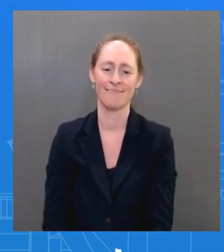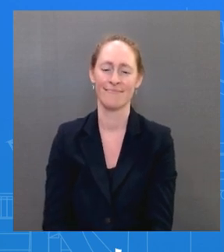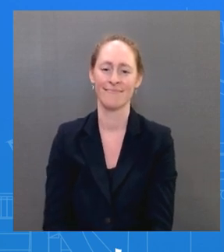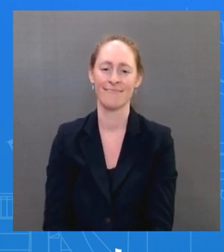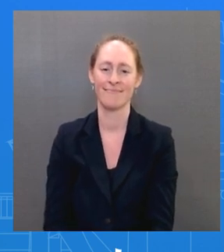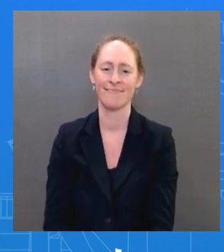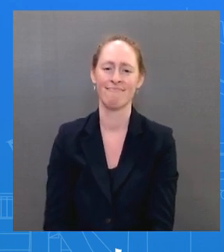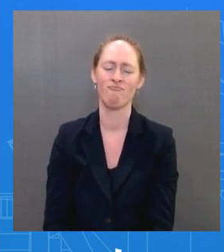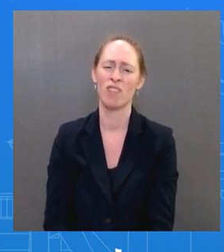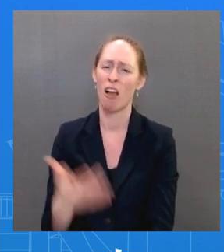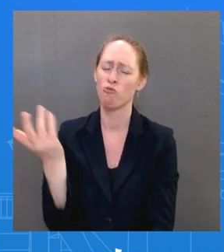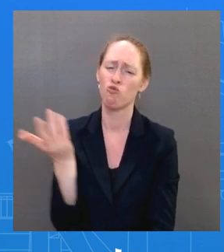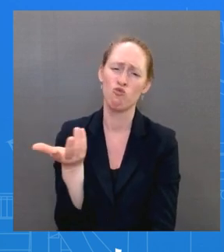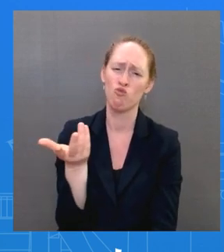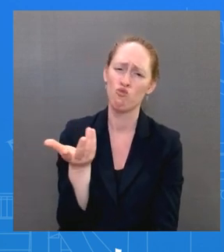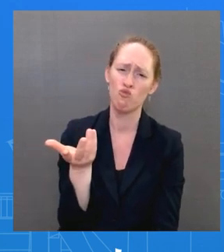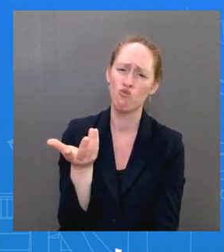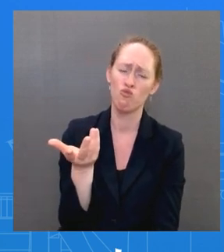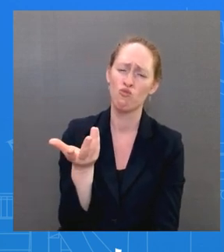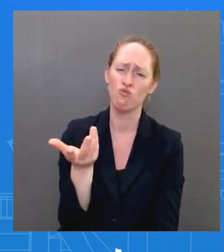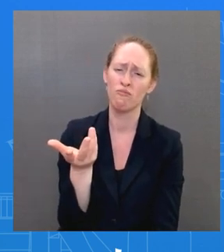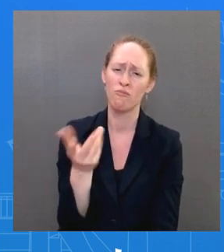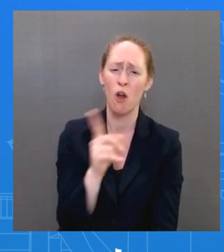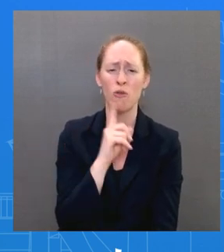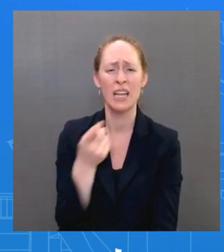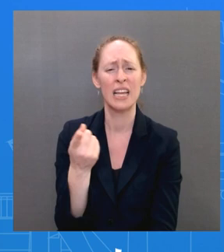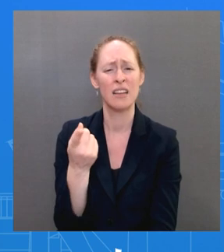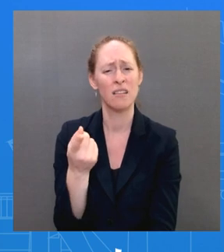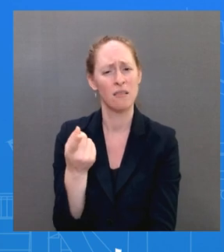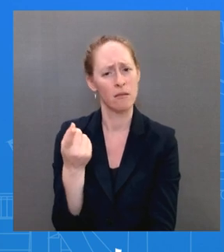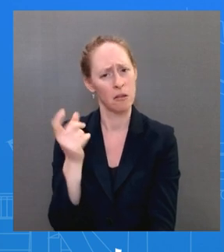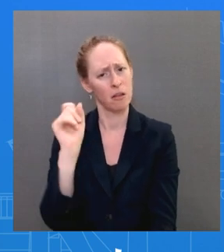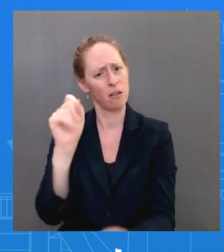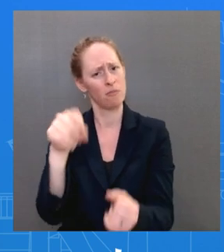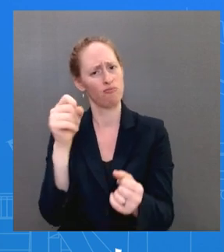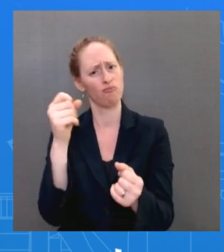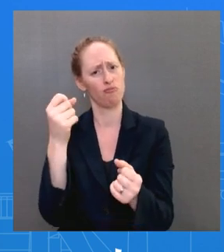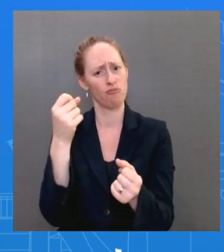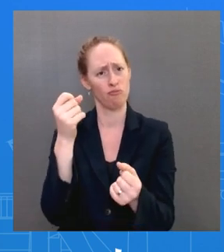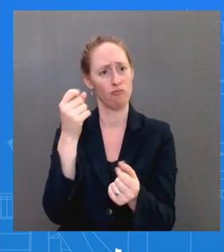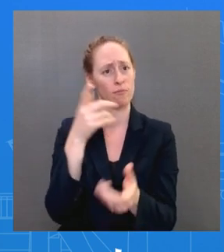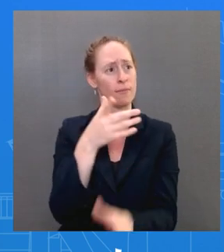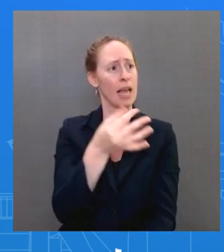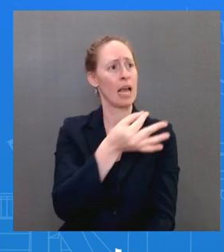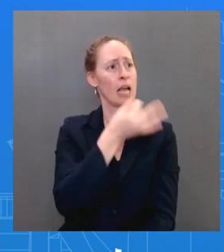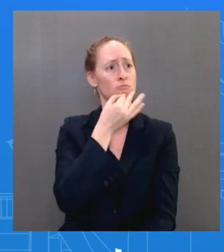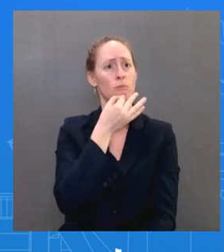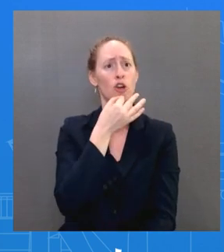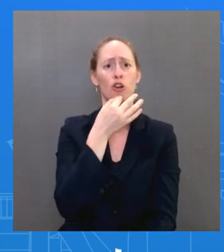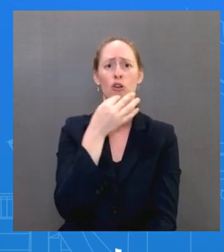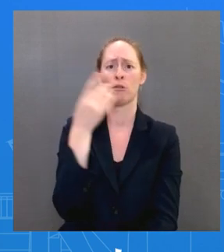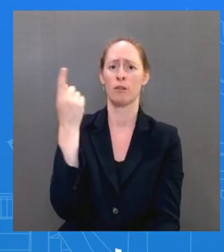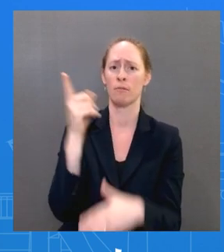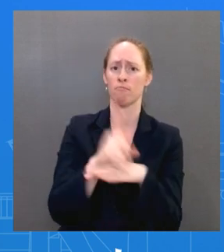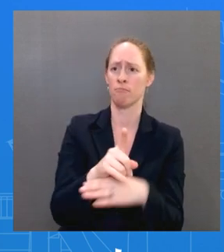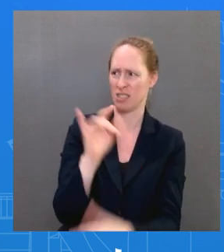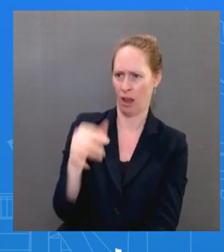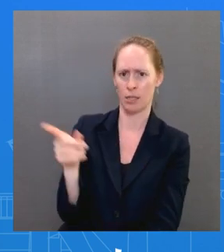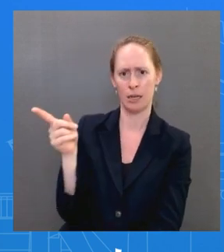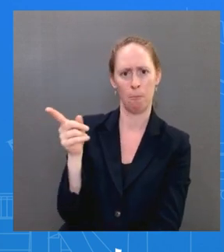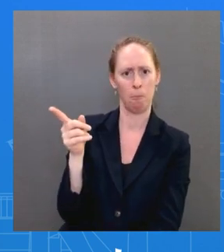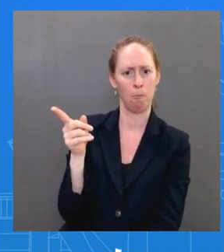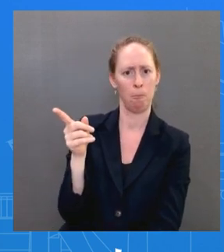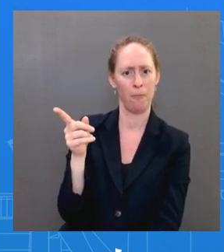to make sure we provided that expertise, and that's what we're doing. And again, Dr. O'Connor is providing